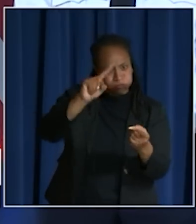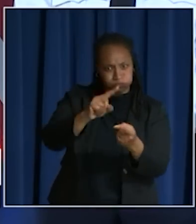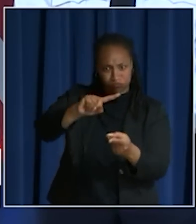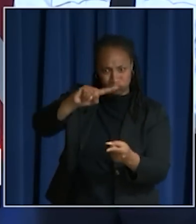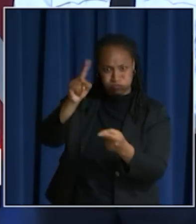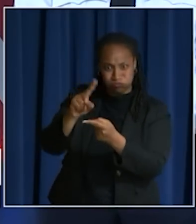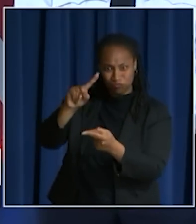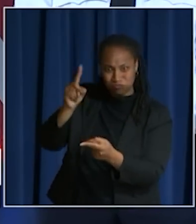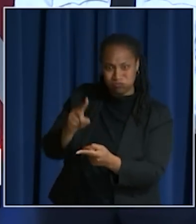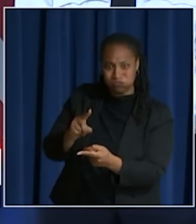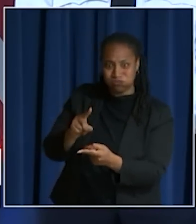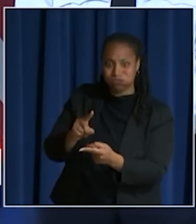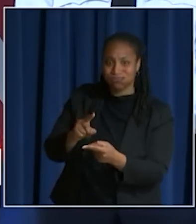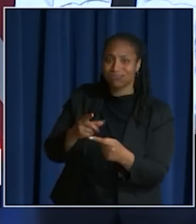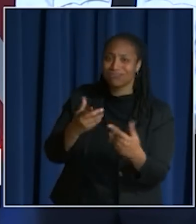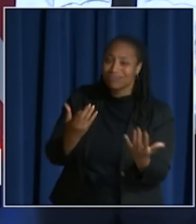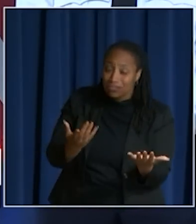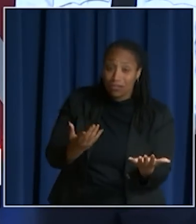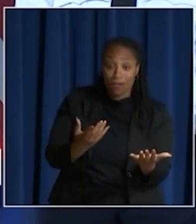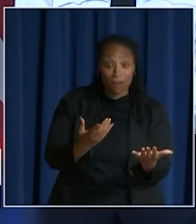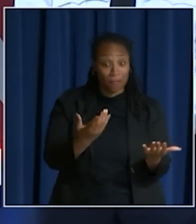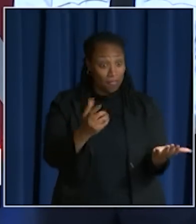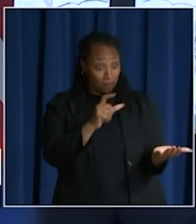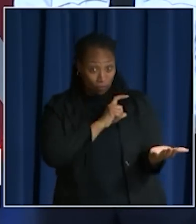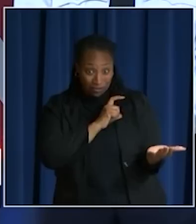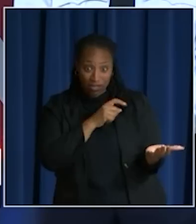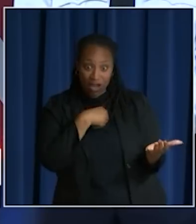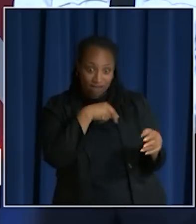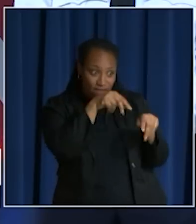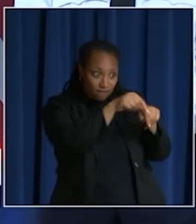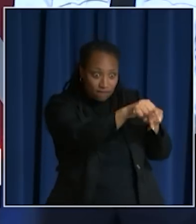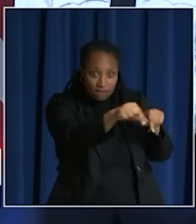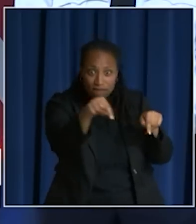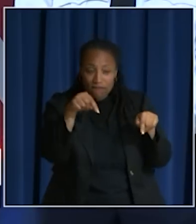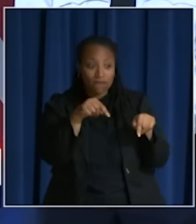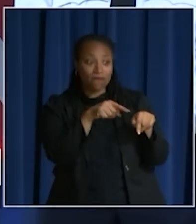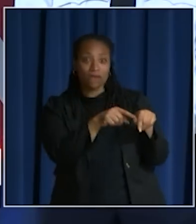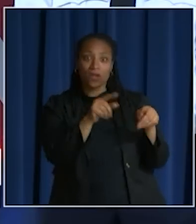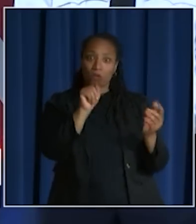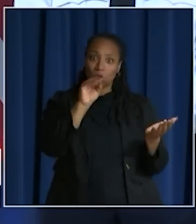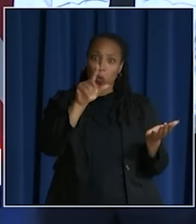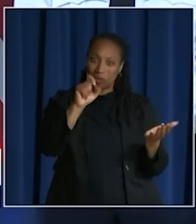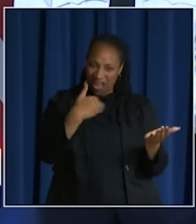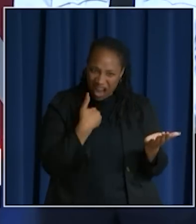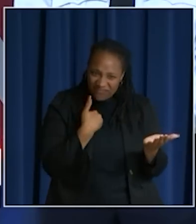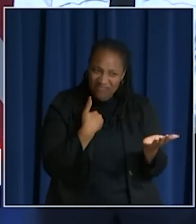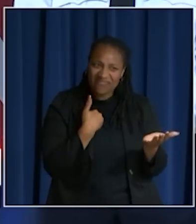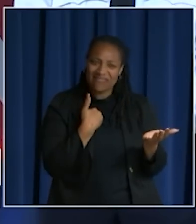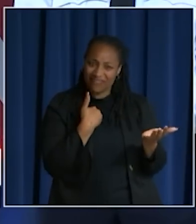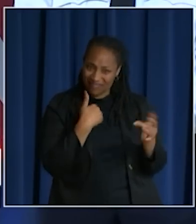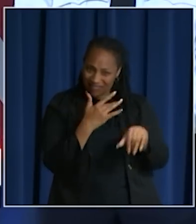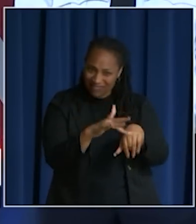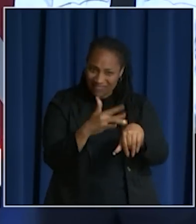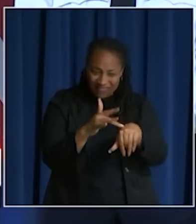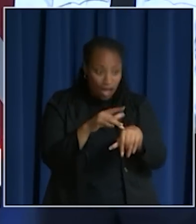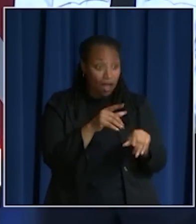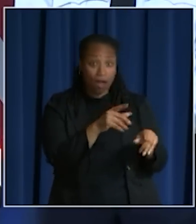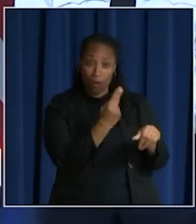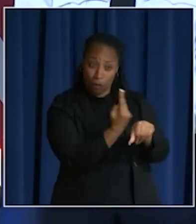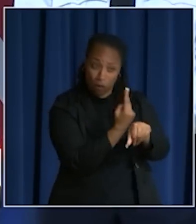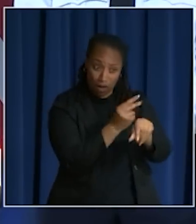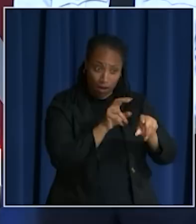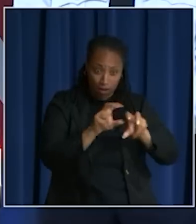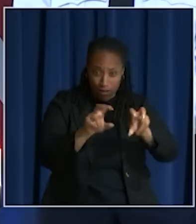tools, which is why we have seen a huge decrease in crime because of